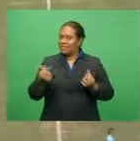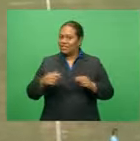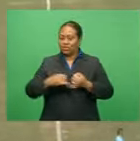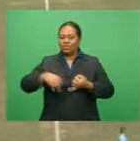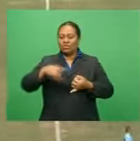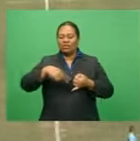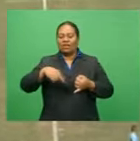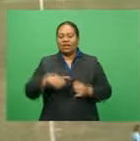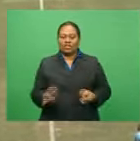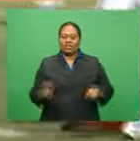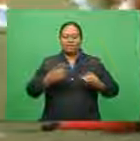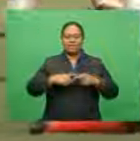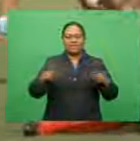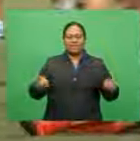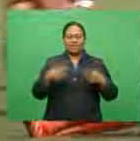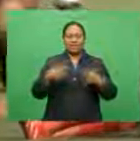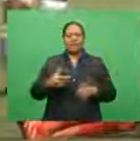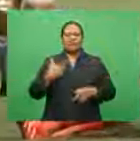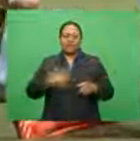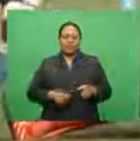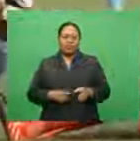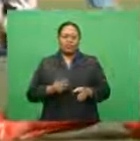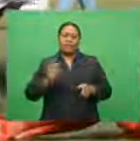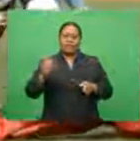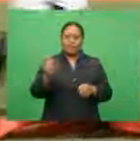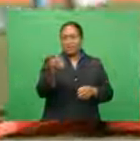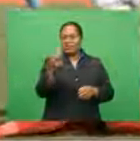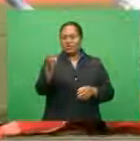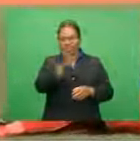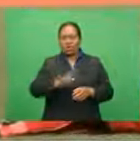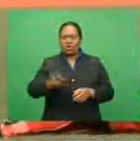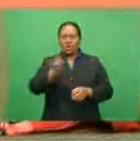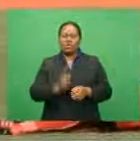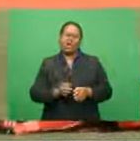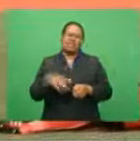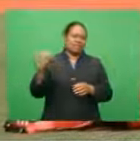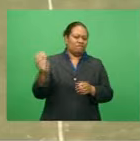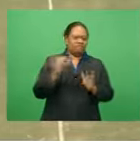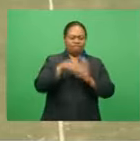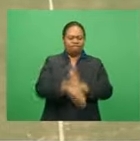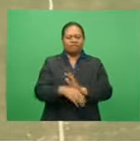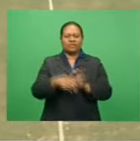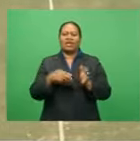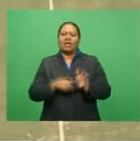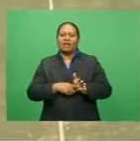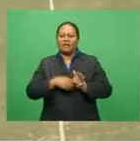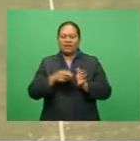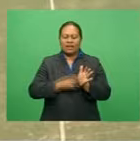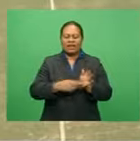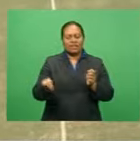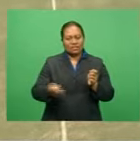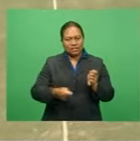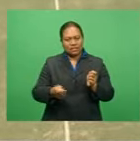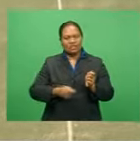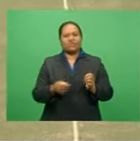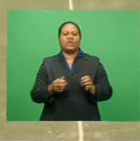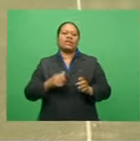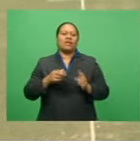few upsets along the way, losing to Nandrunga in the first round, Lautoka in round 6 and Naitasiri in round 12. We talk about